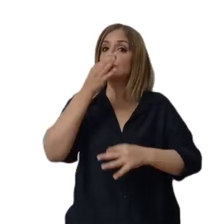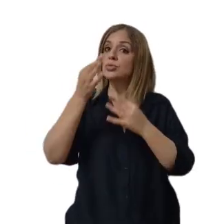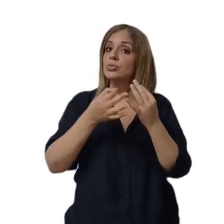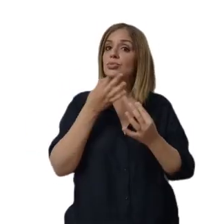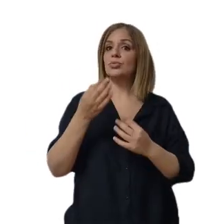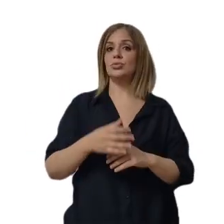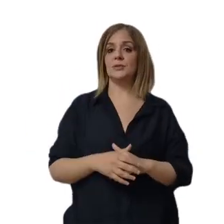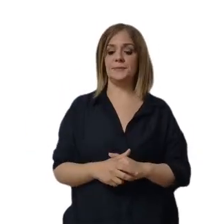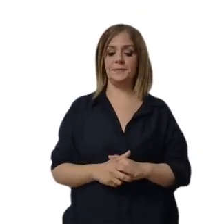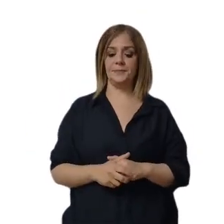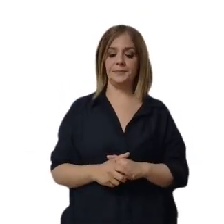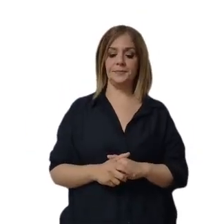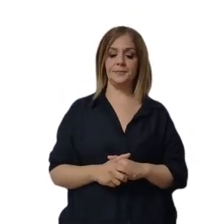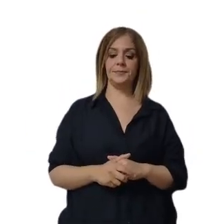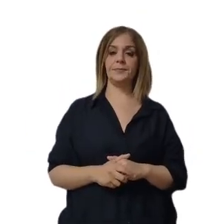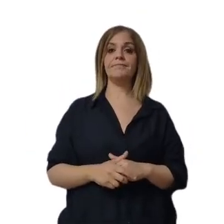place.